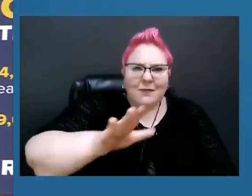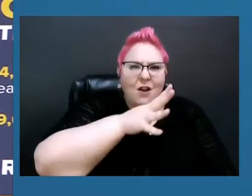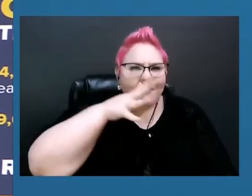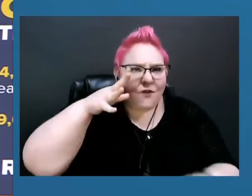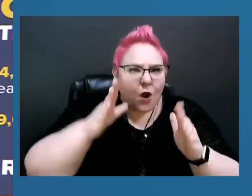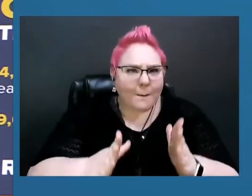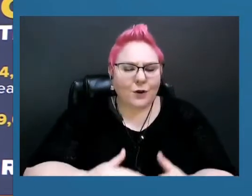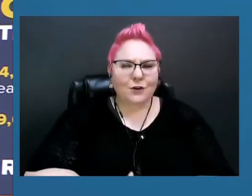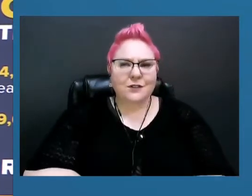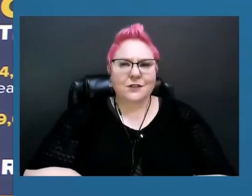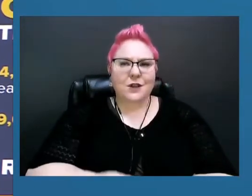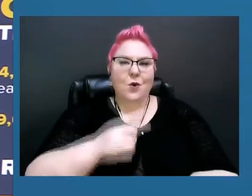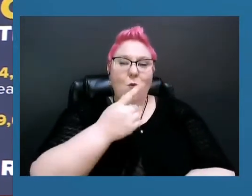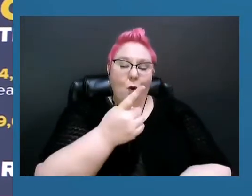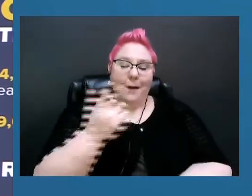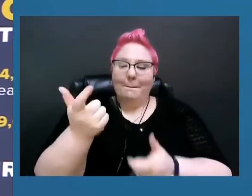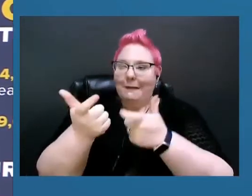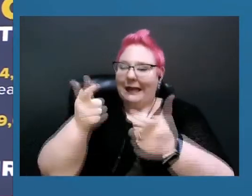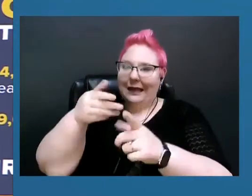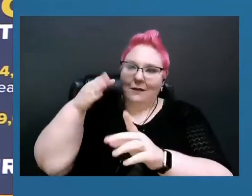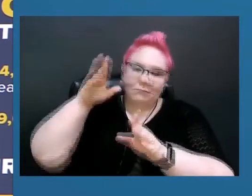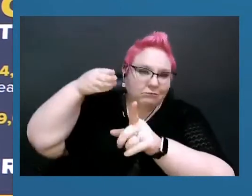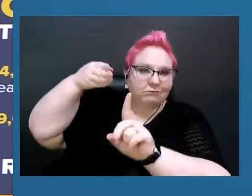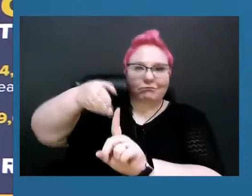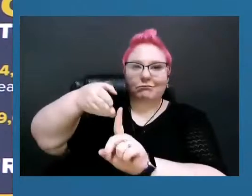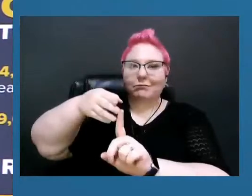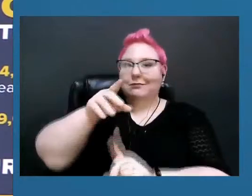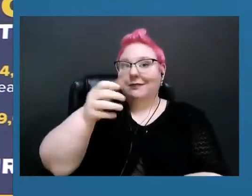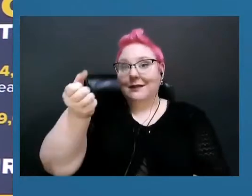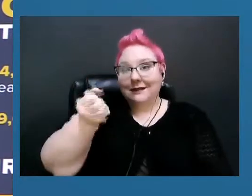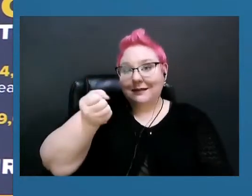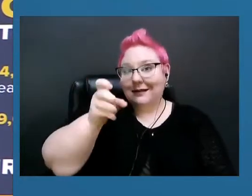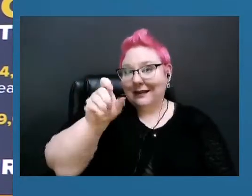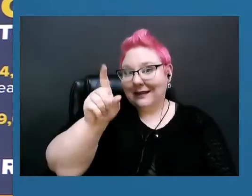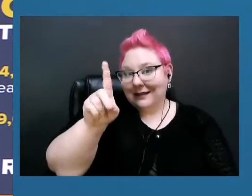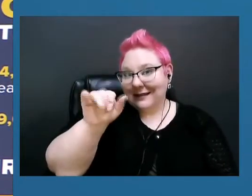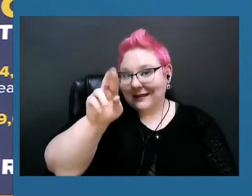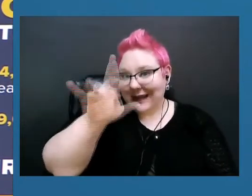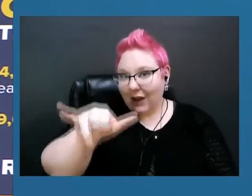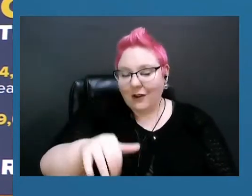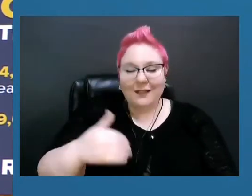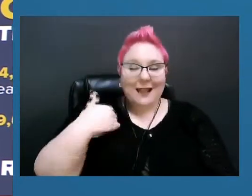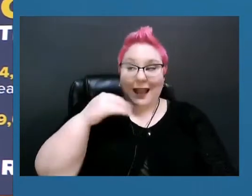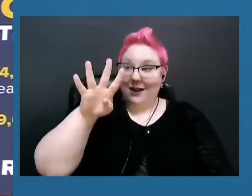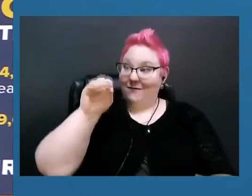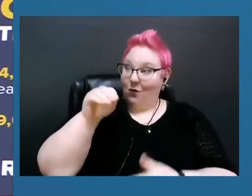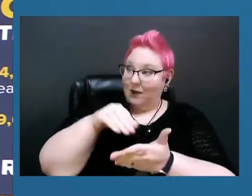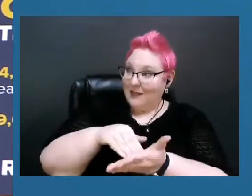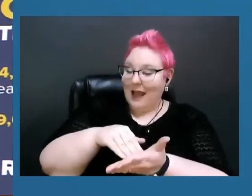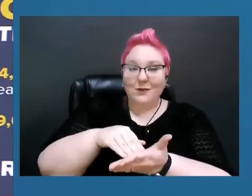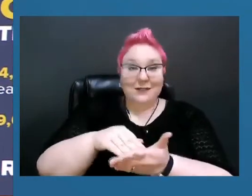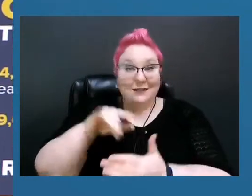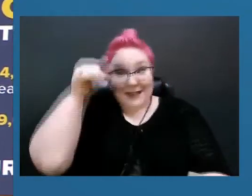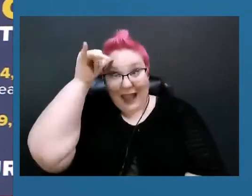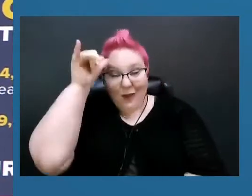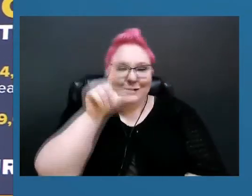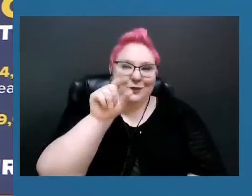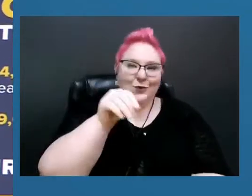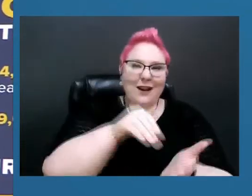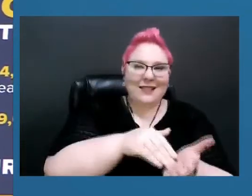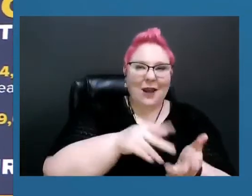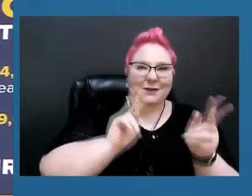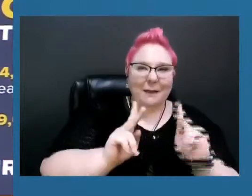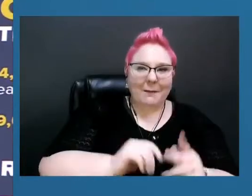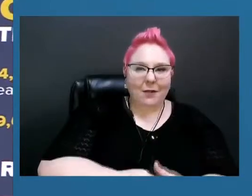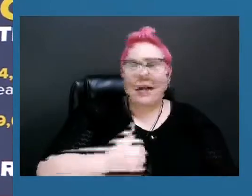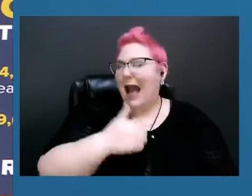county was big in dairy. They had 40,000 cows and 20,000 people. I even knew all the